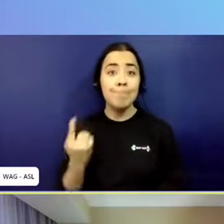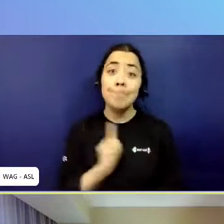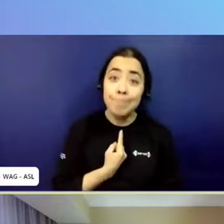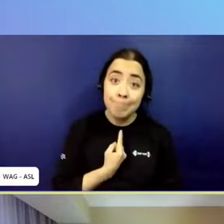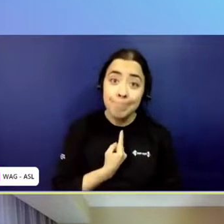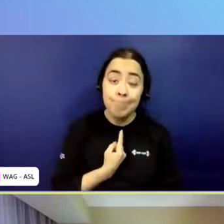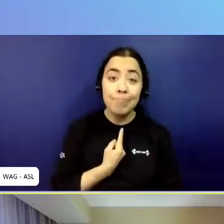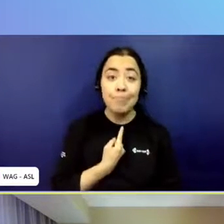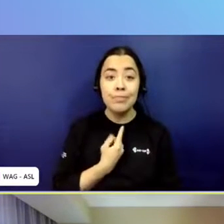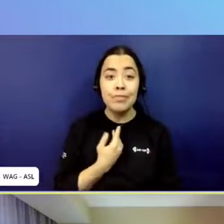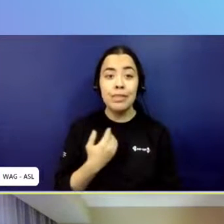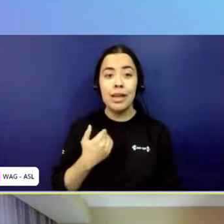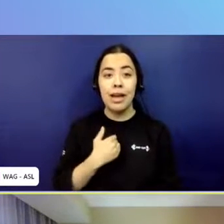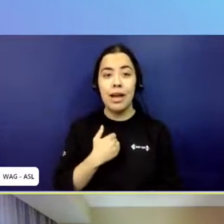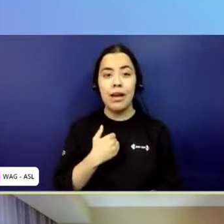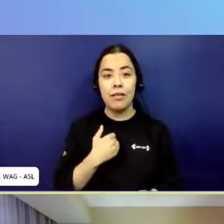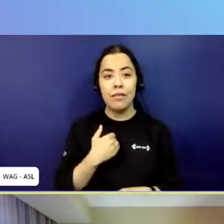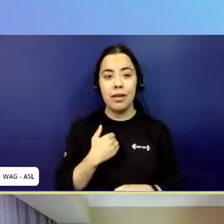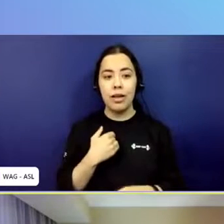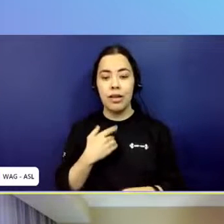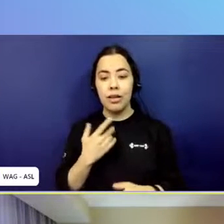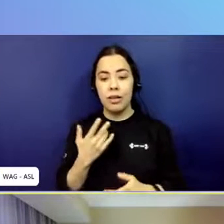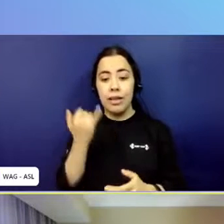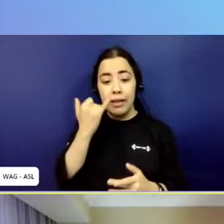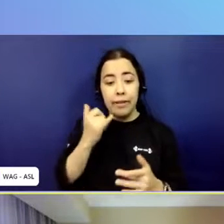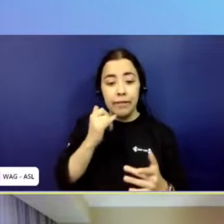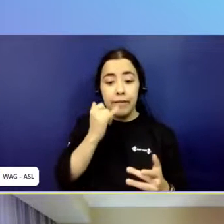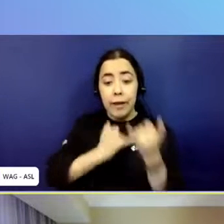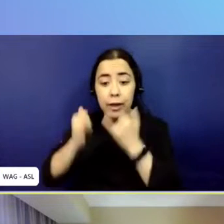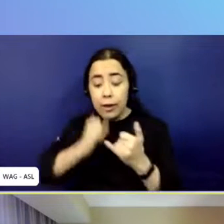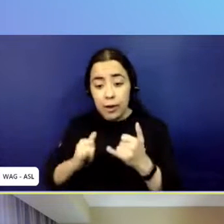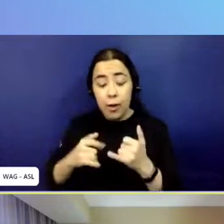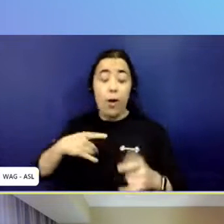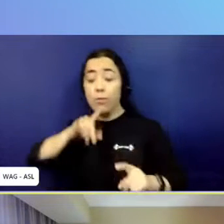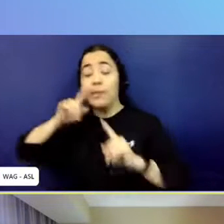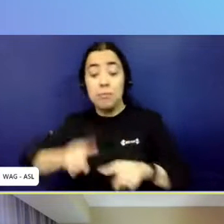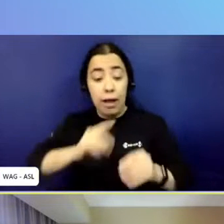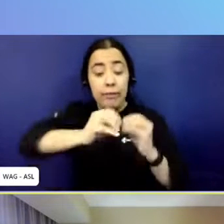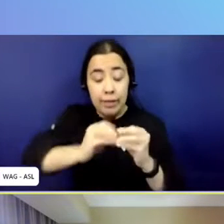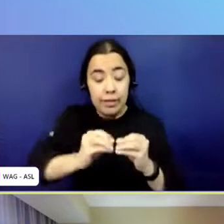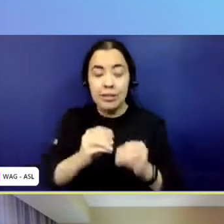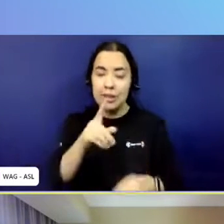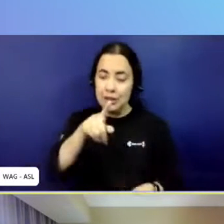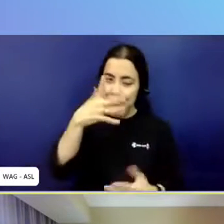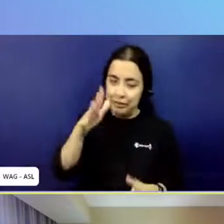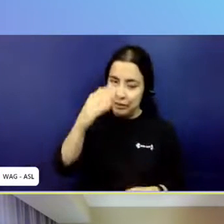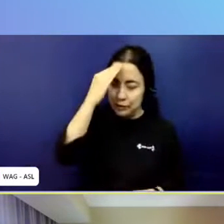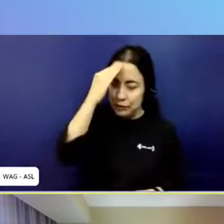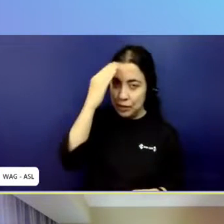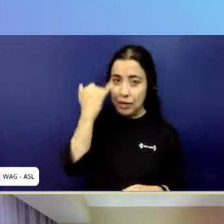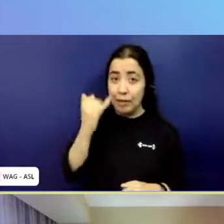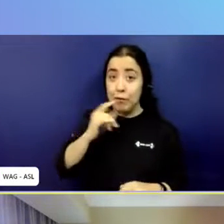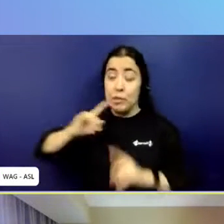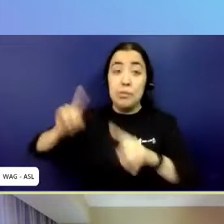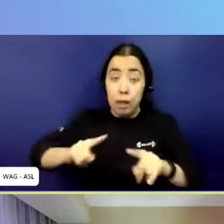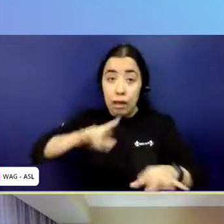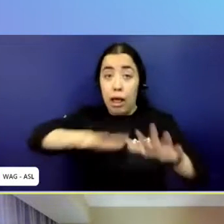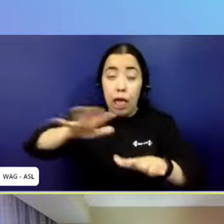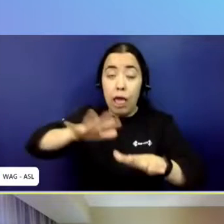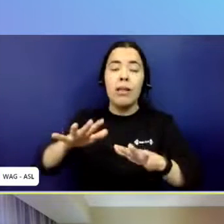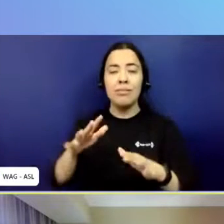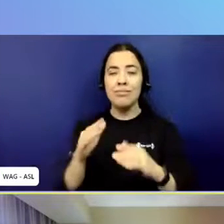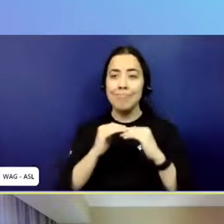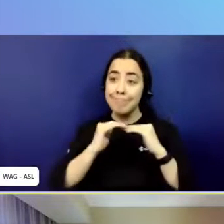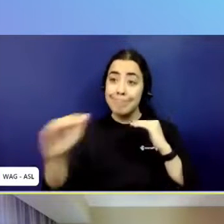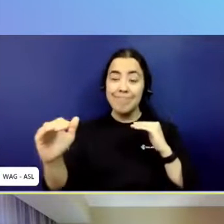a reactive bug fix approach, which many of you know is never going to be sustainable. And we quickly pivoted